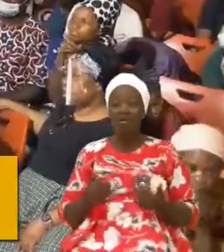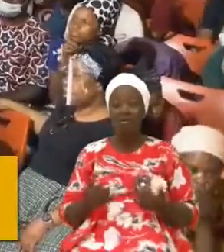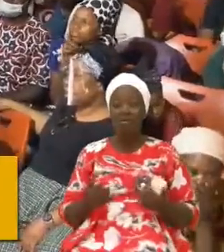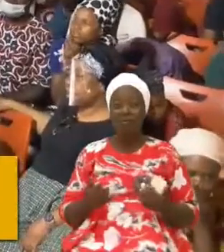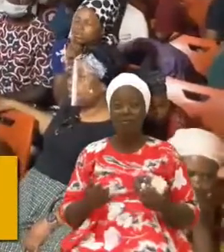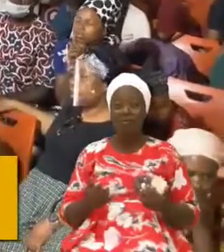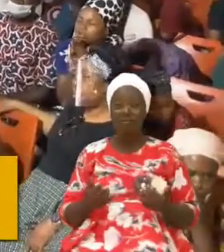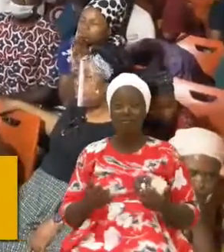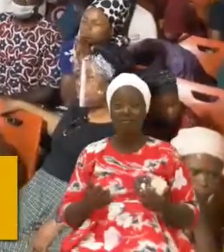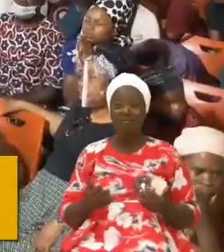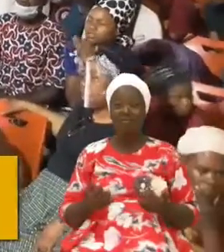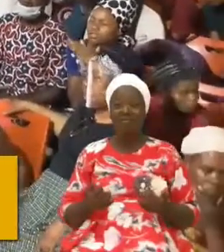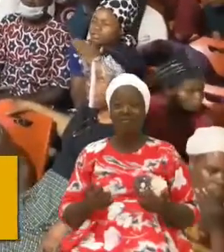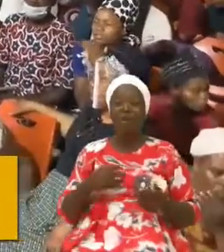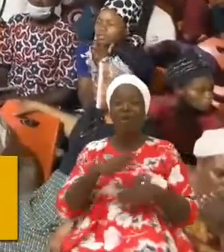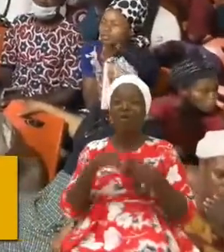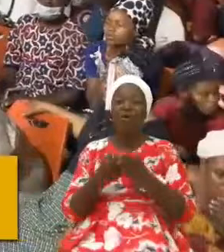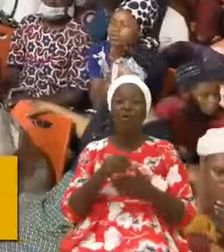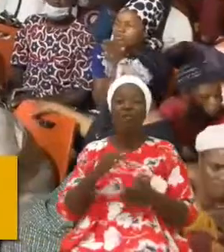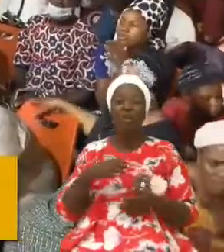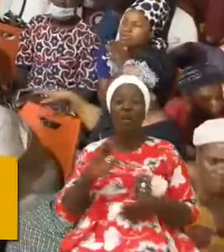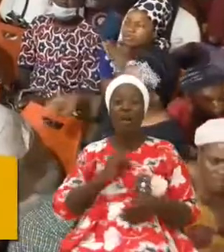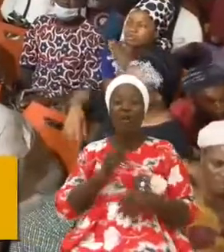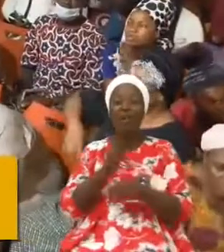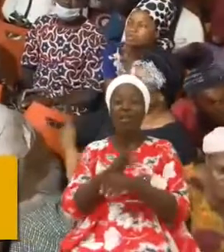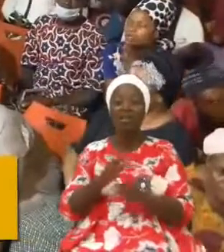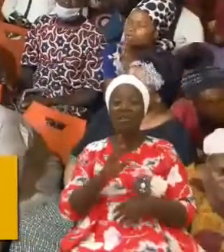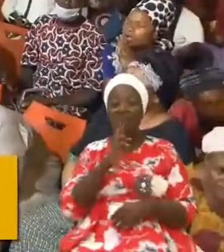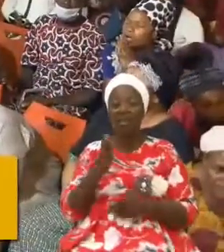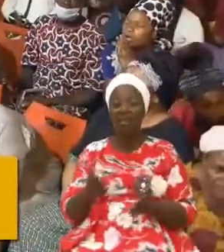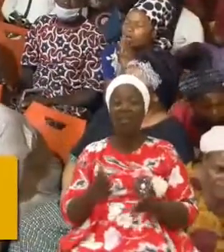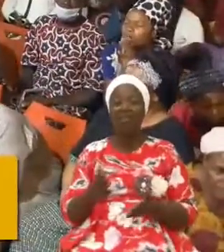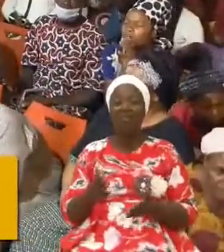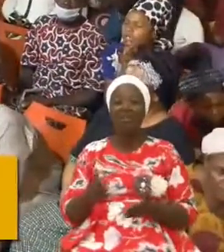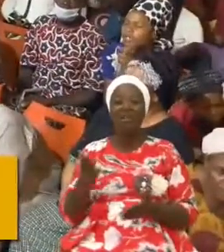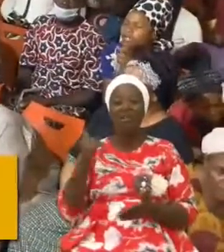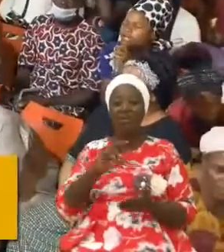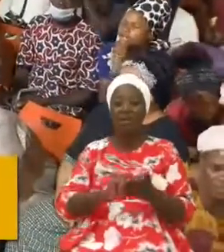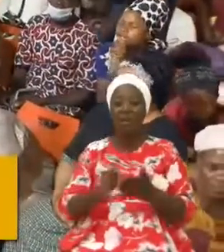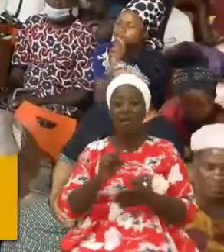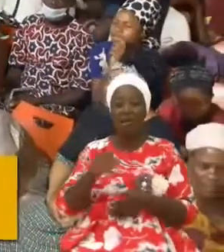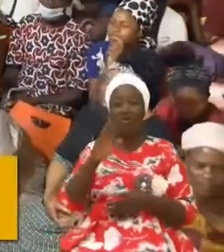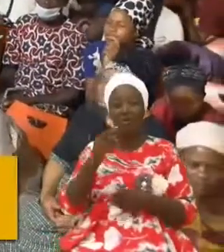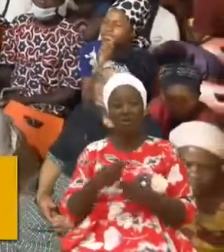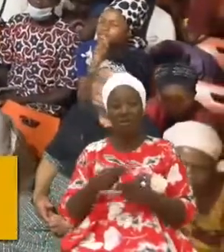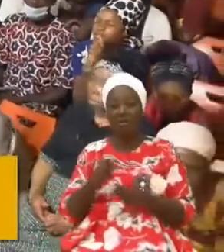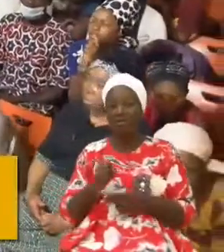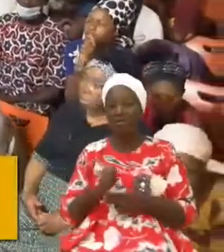Right now, our counselors are with you there.